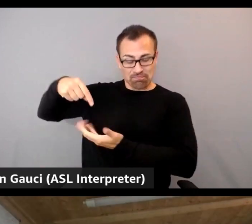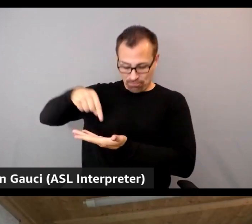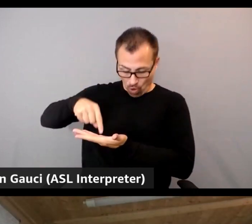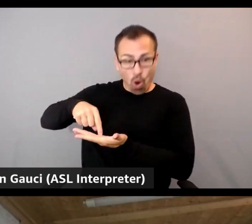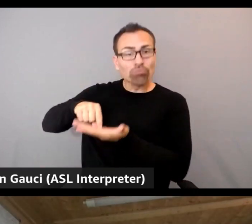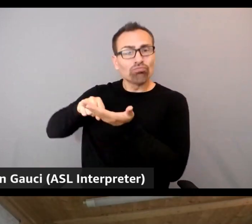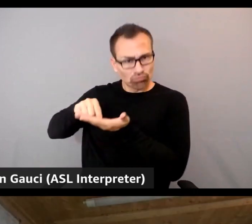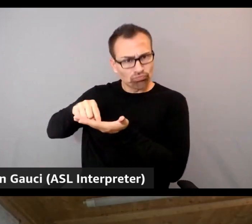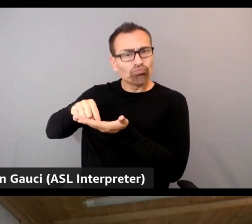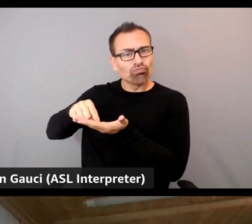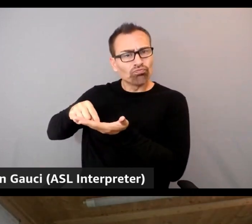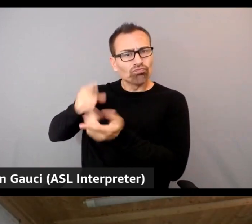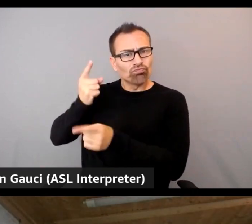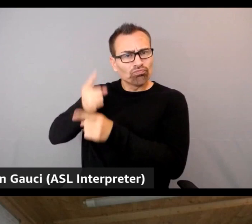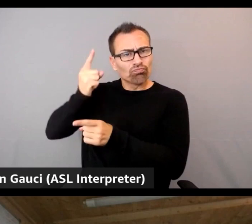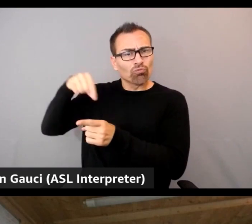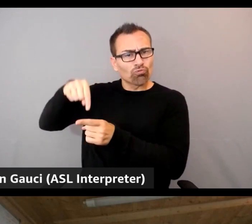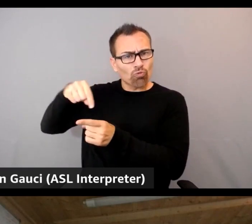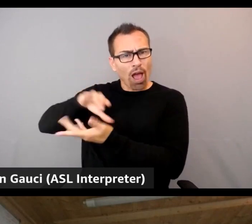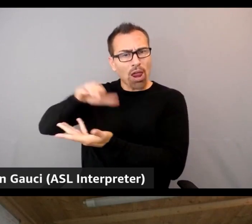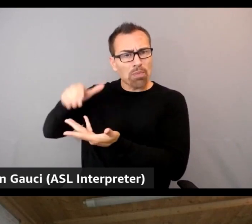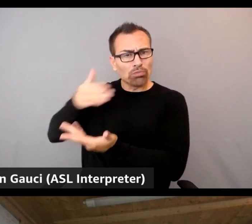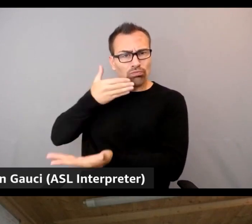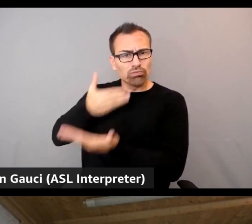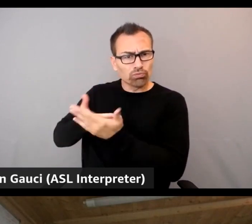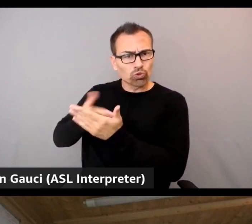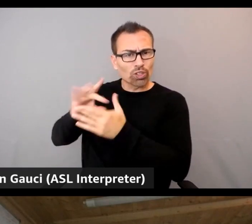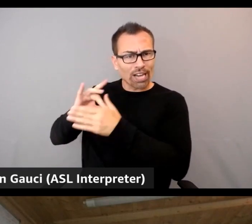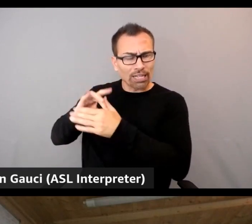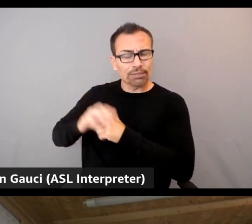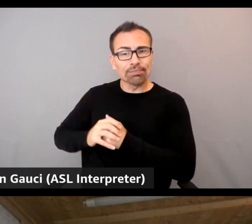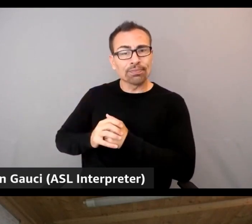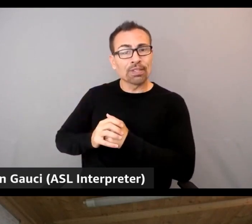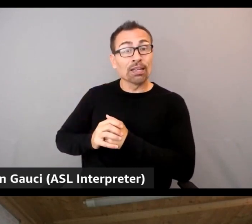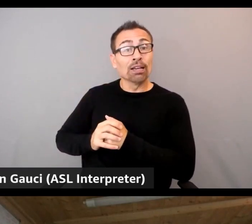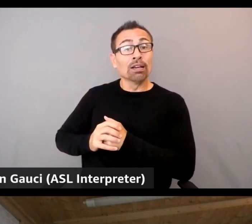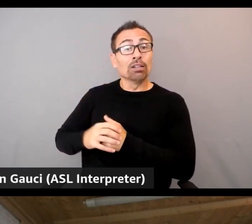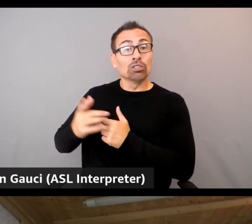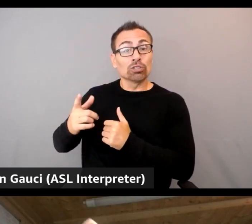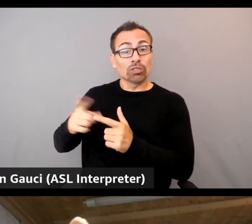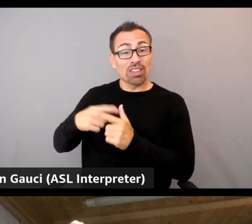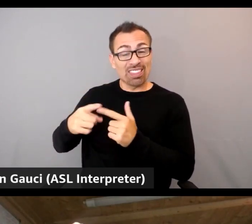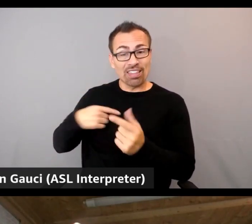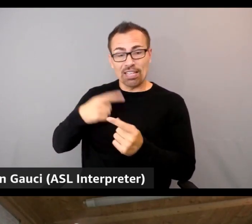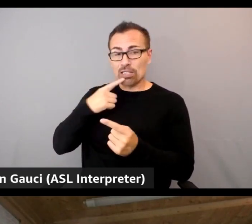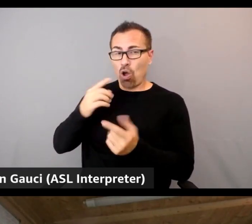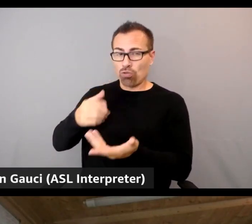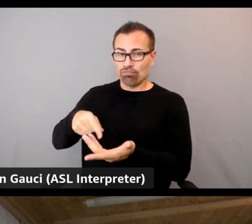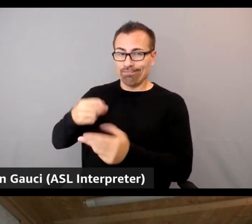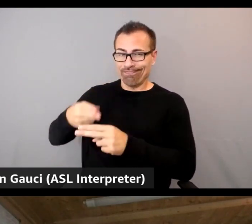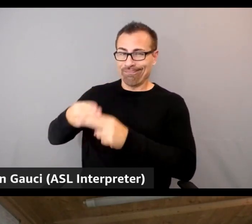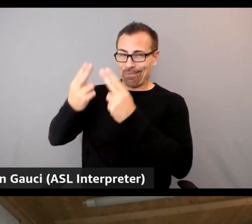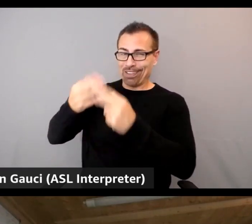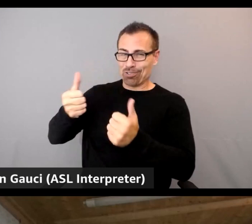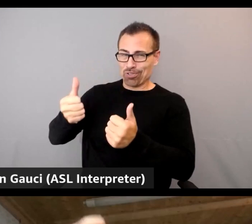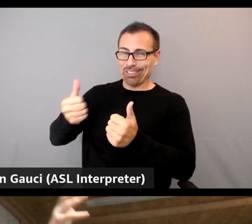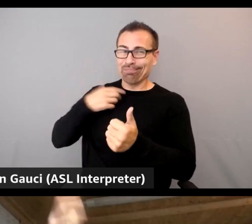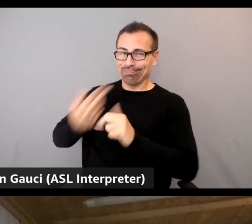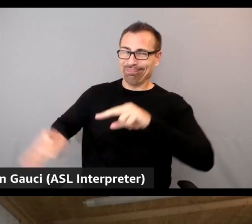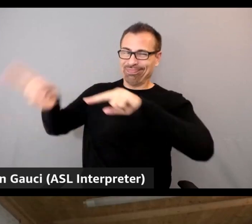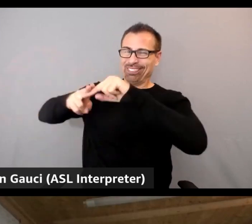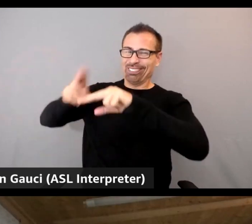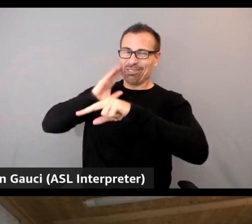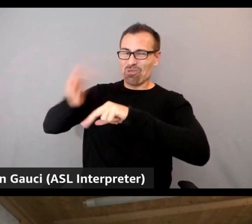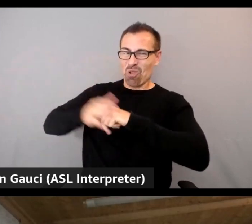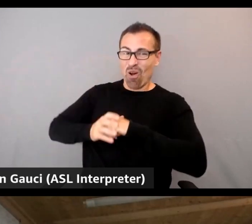good content. We can't, dictate that. But if it's good, then day two they go, okay, we're going to increase that capacity. The ISPs